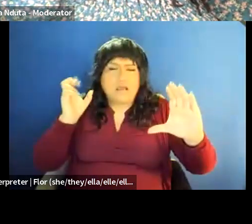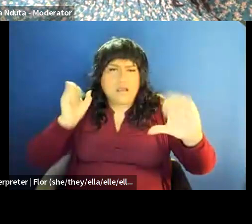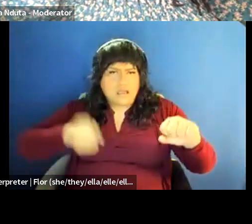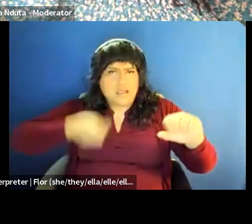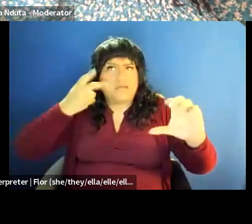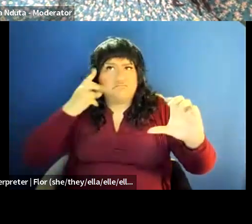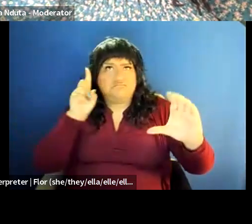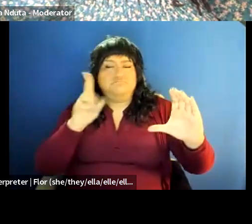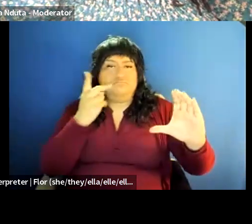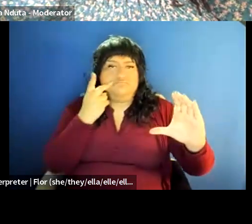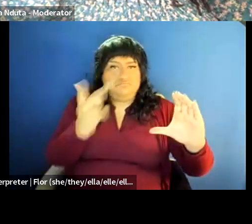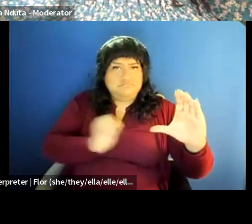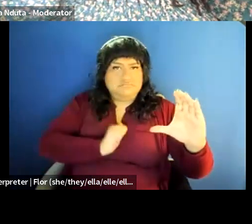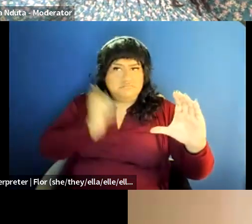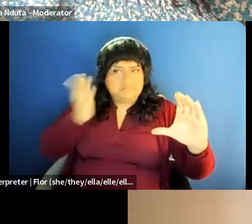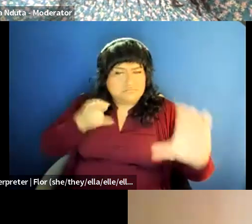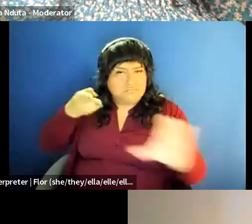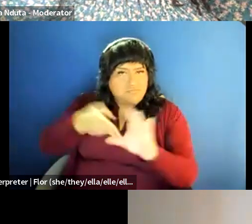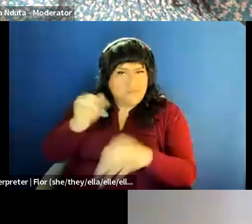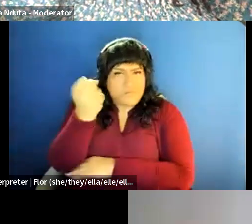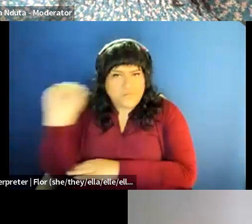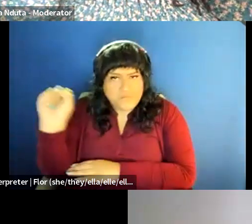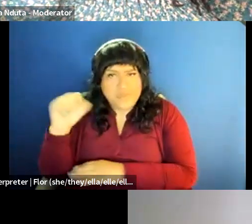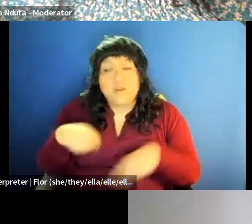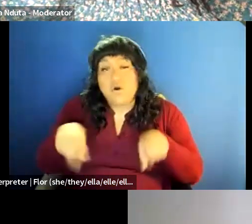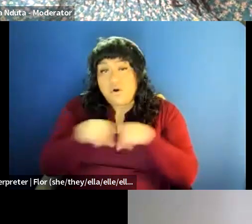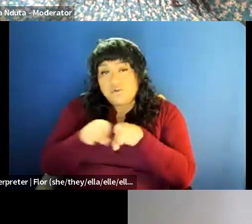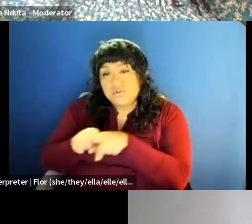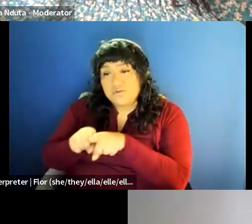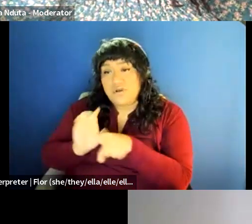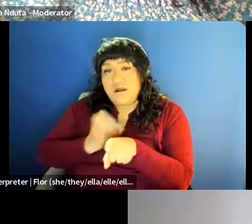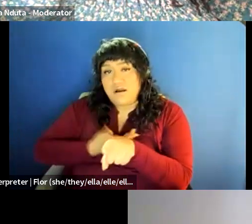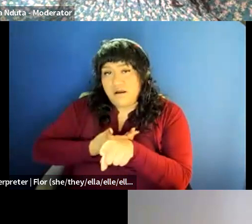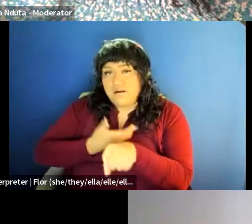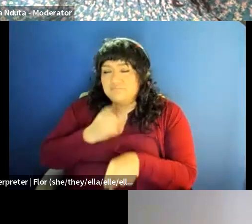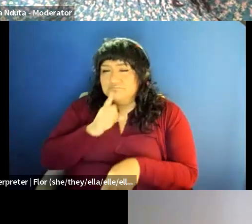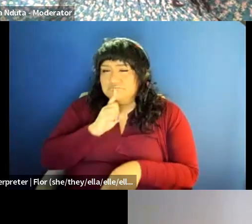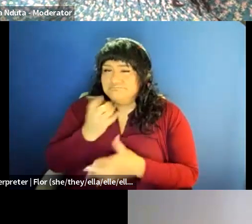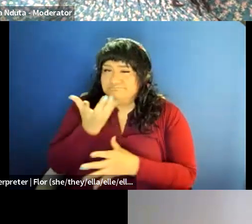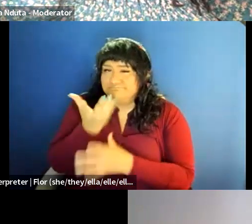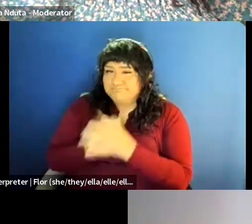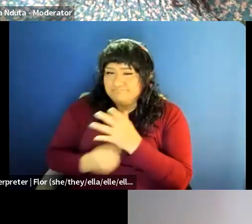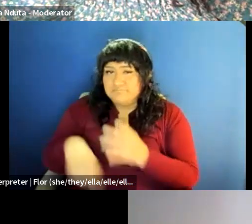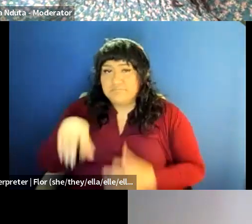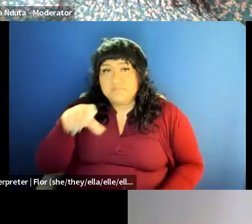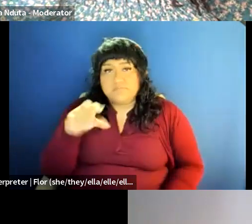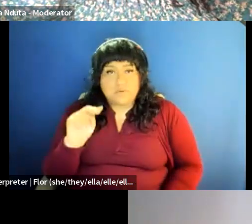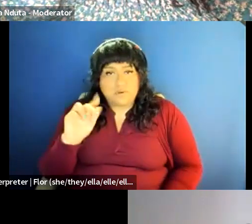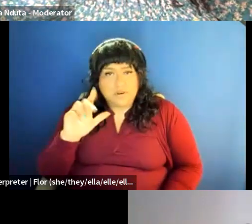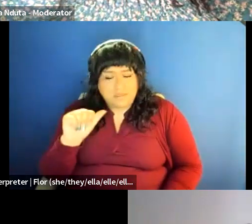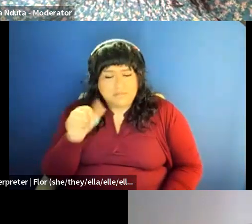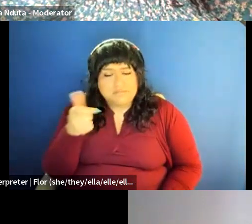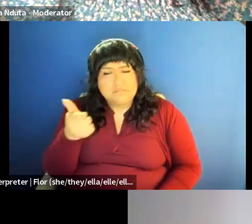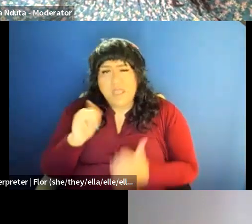myself with the great and dearly departed Sally Zinman, learning underneath her of how to advocate.